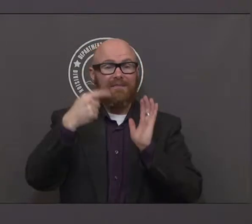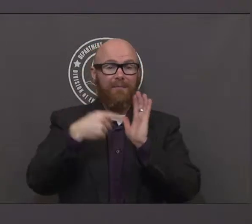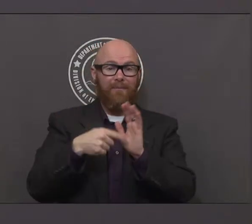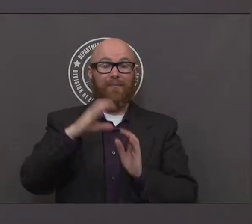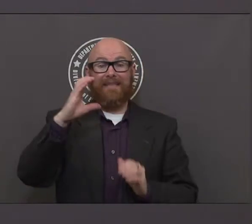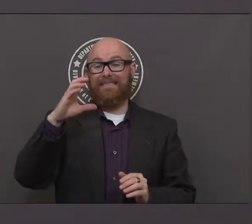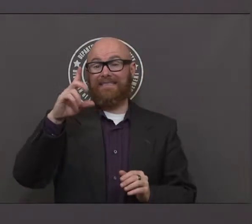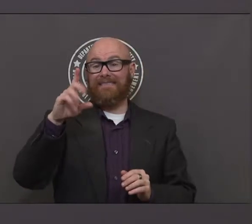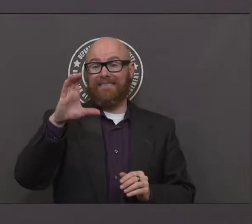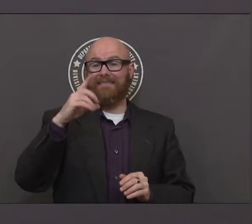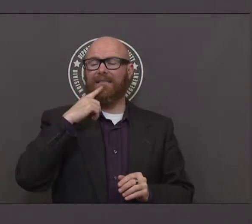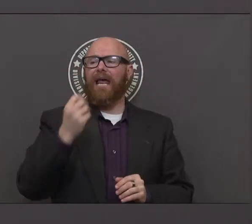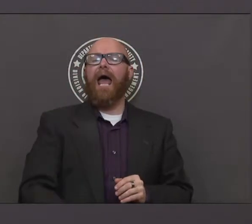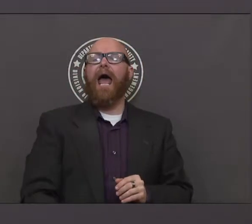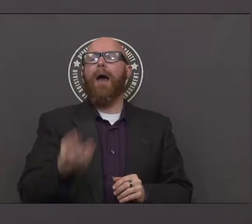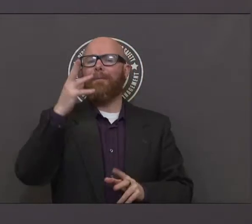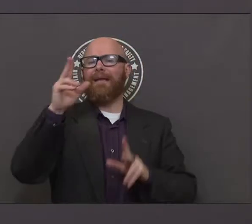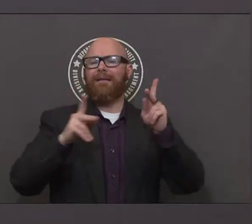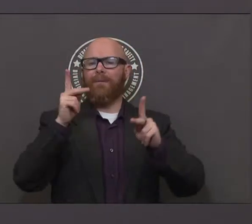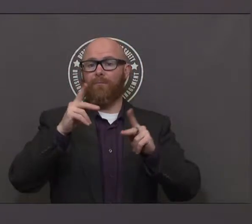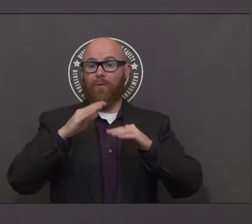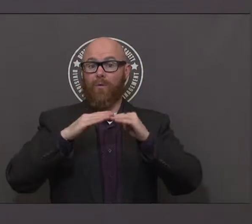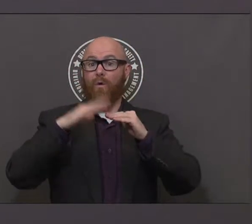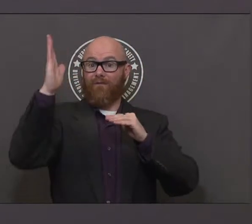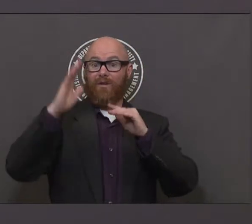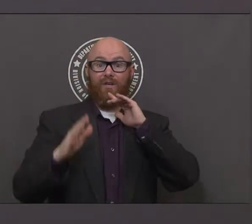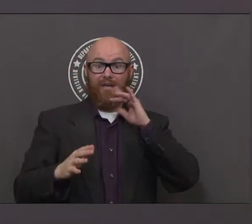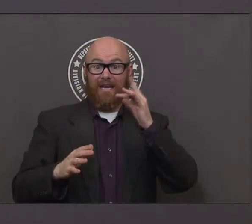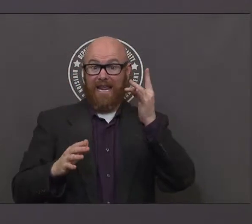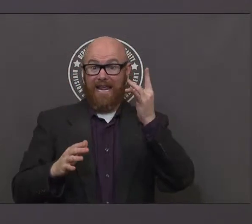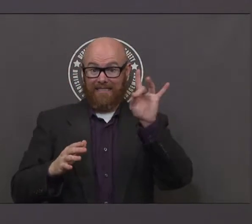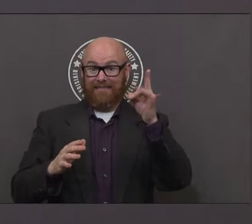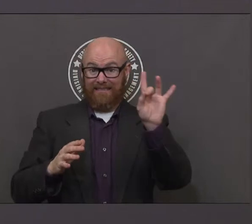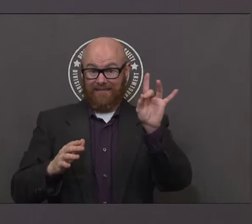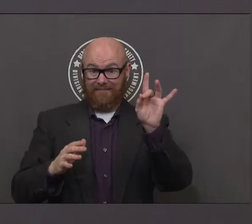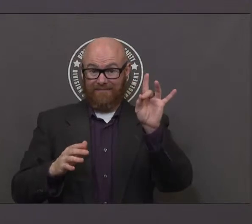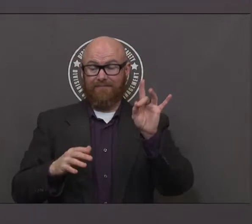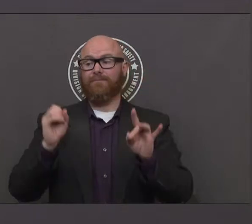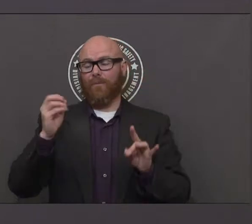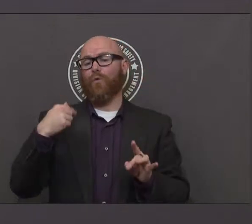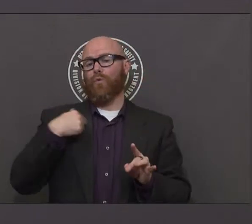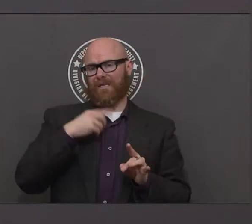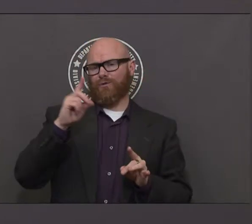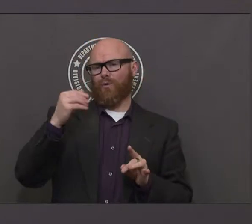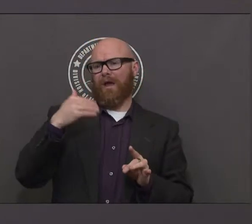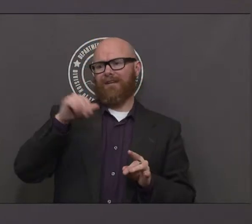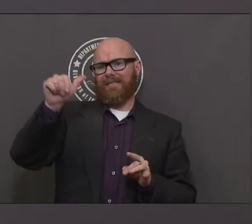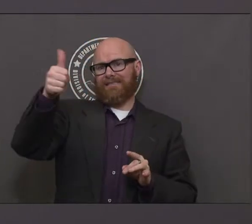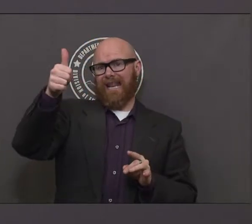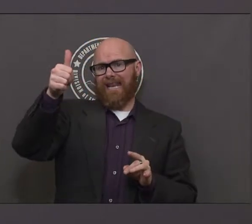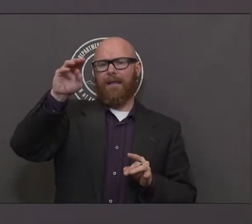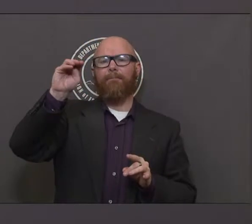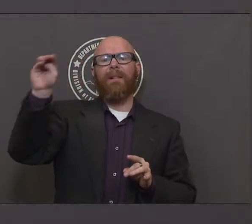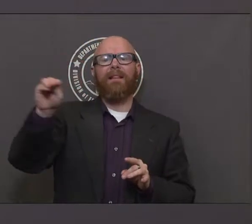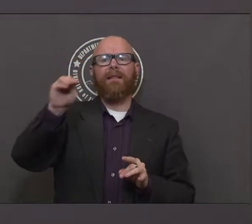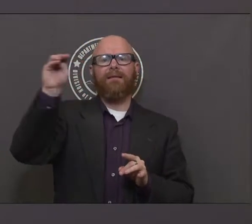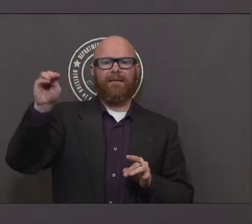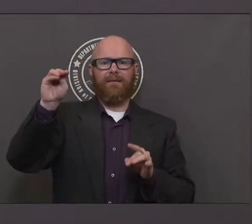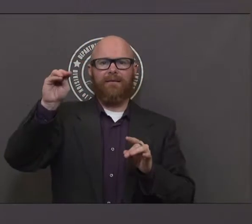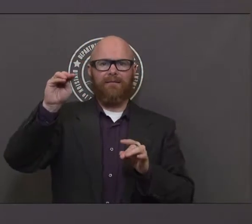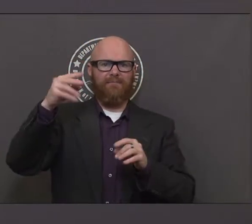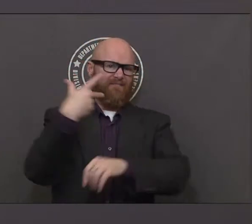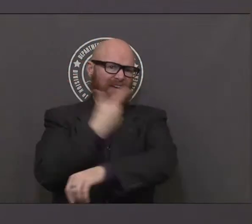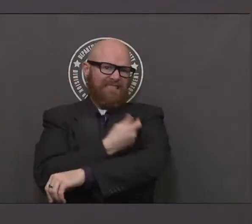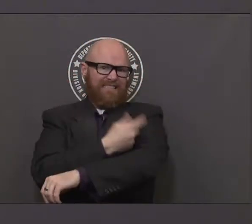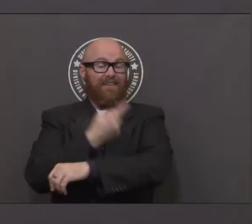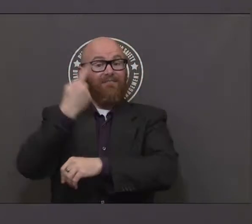over the age of 18, how many people in your state do you have? We have 10 million vaccines. We're going to divide that by your percentage of the adult population, not